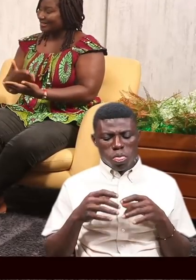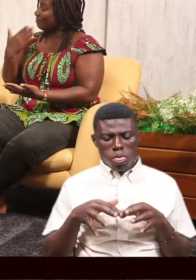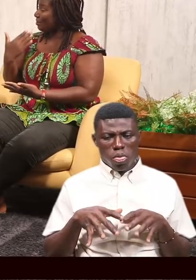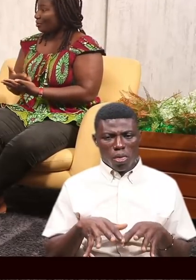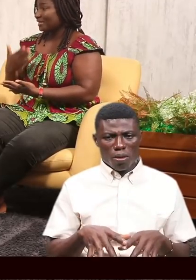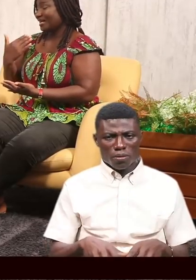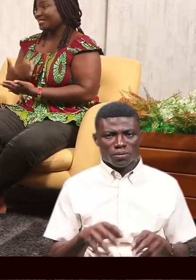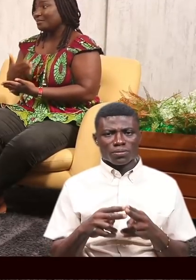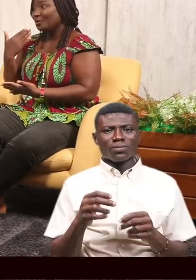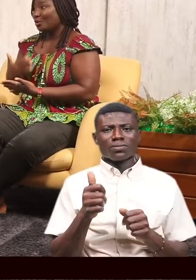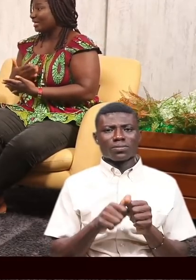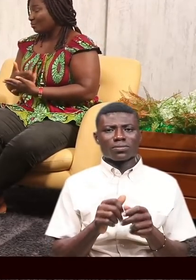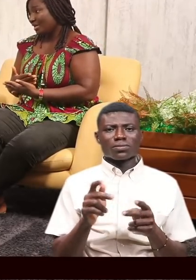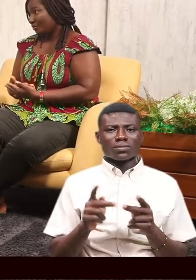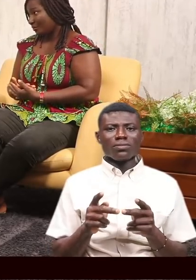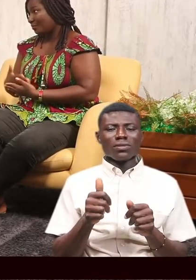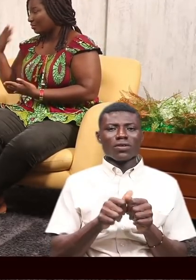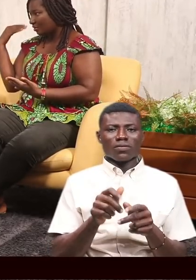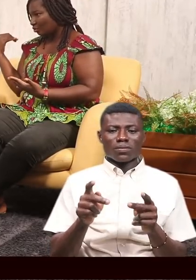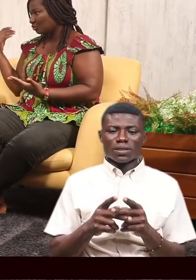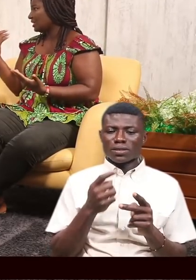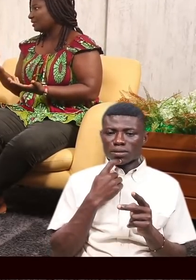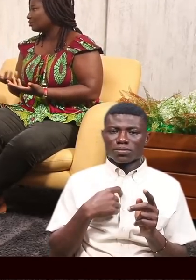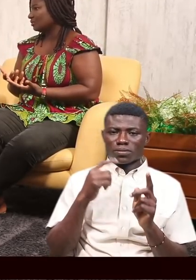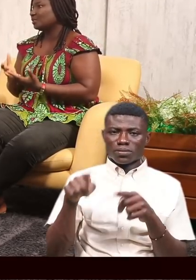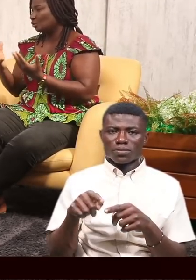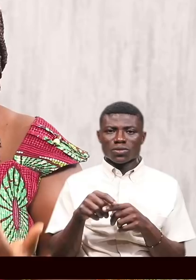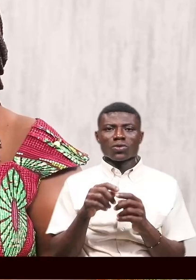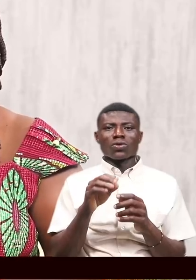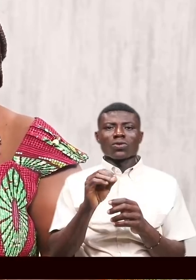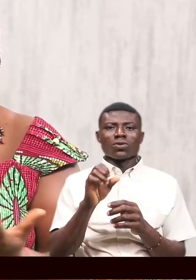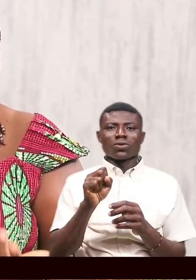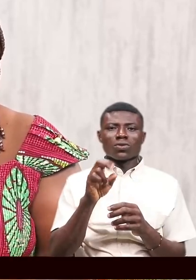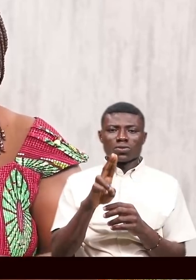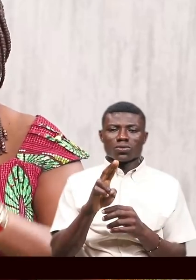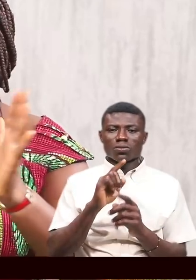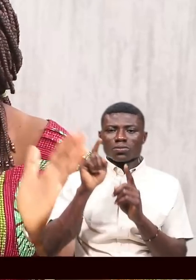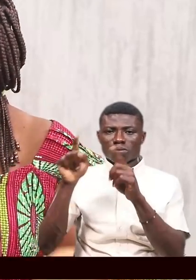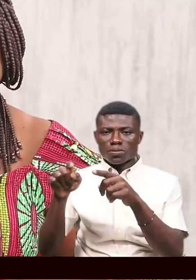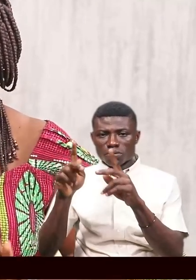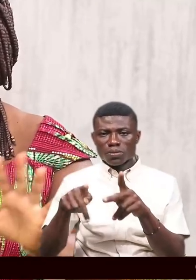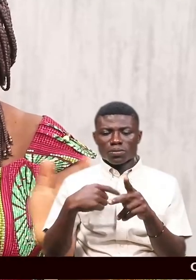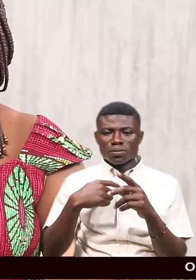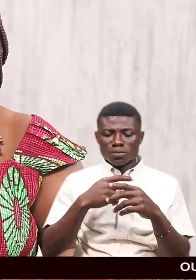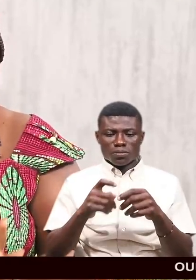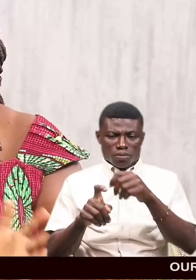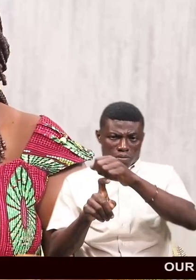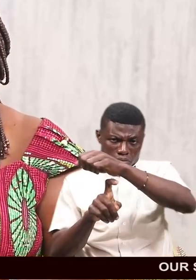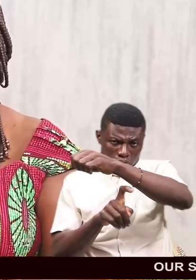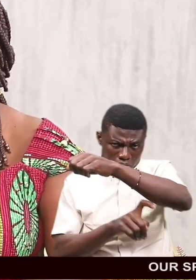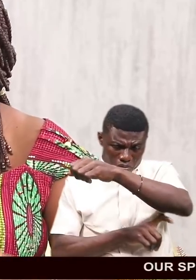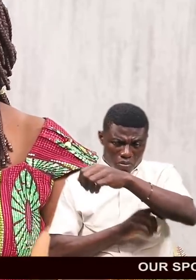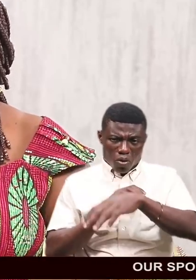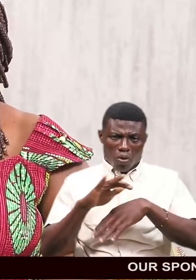enti baby wo be kasa me nkoye we no osu Chinese hospital oni mo bi wo me koye me ye scan me ye